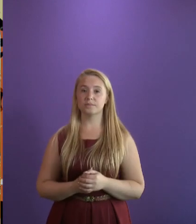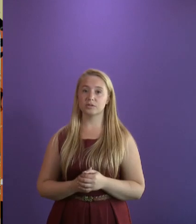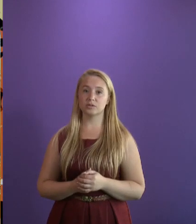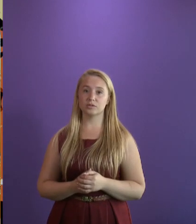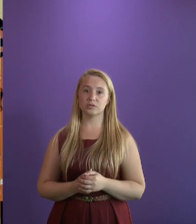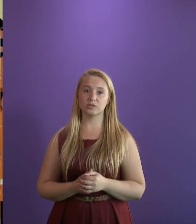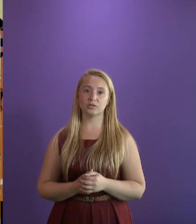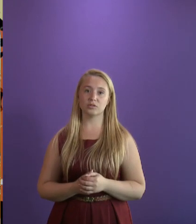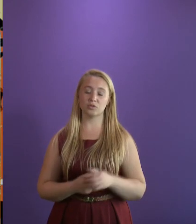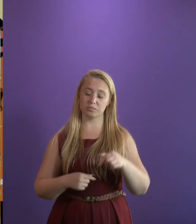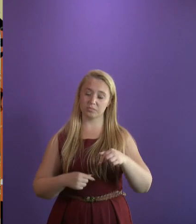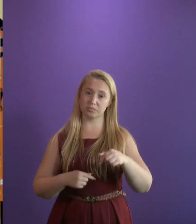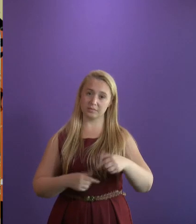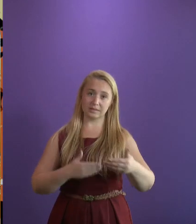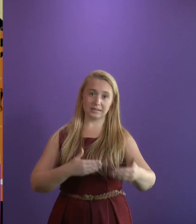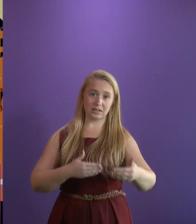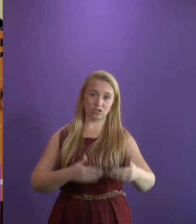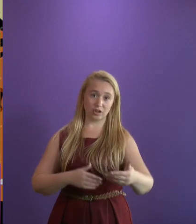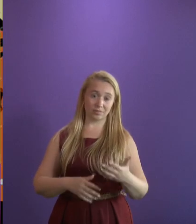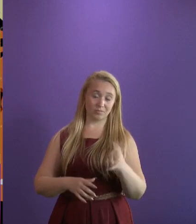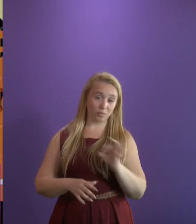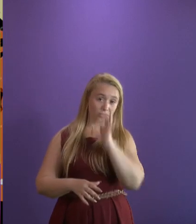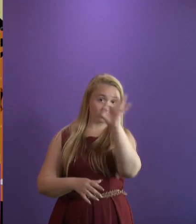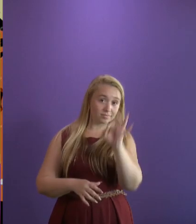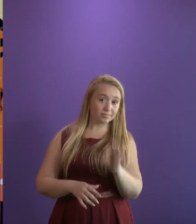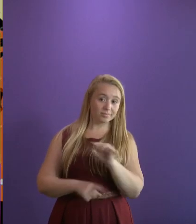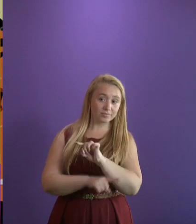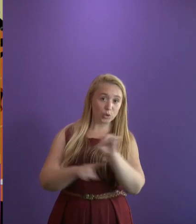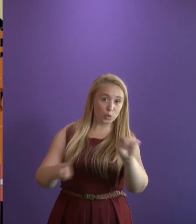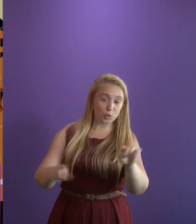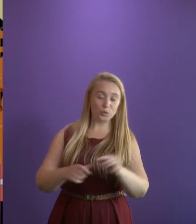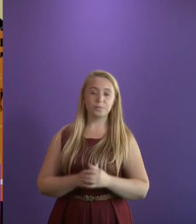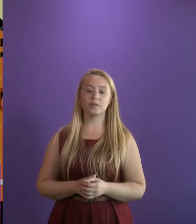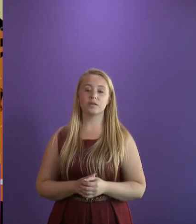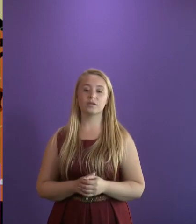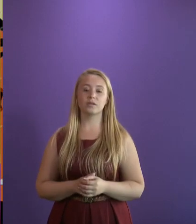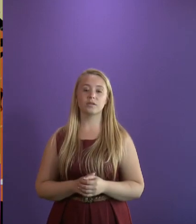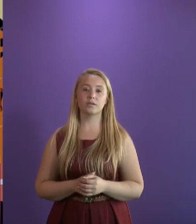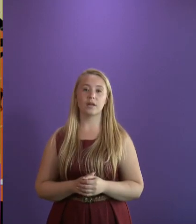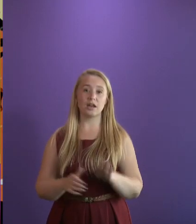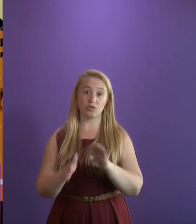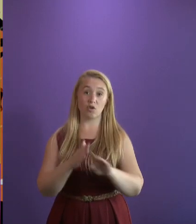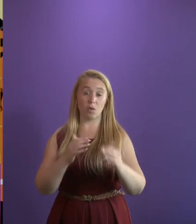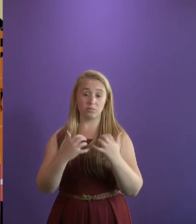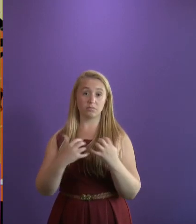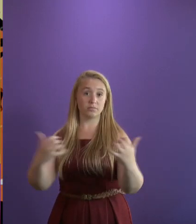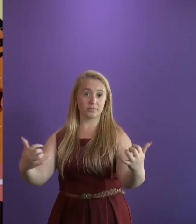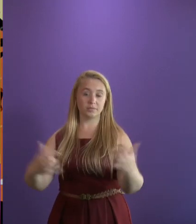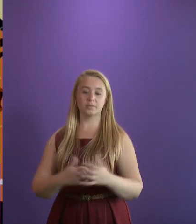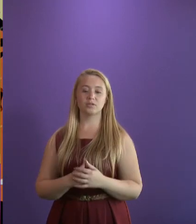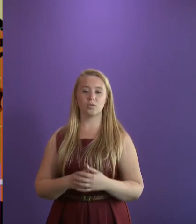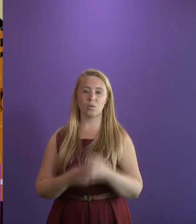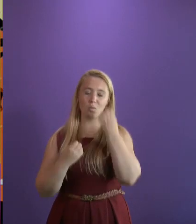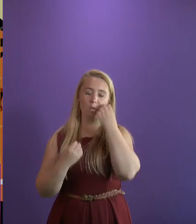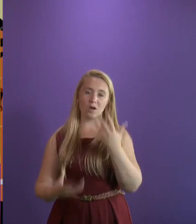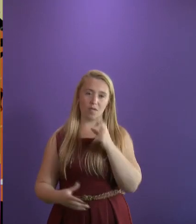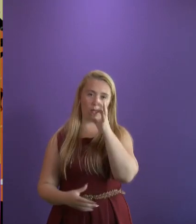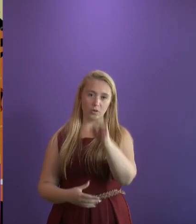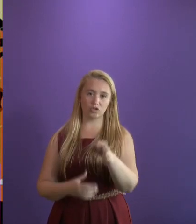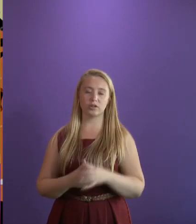finish this wee bit session by asking all of you a question, which came from the floor. And I think it's pretty wonderful. This question